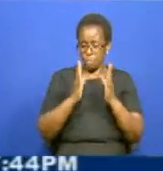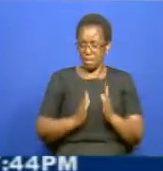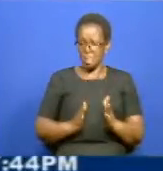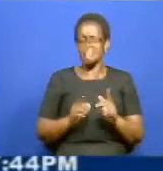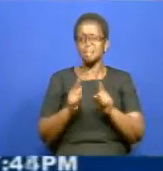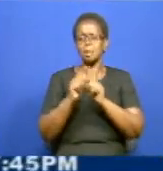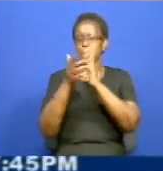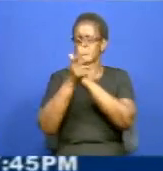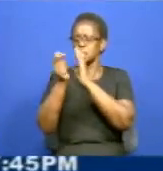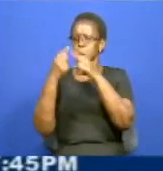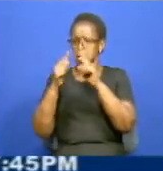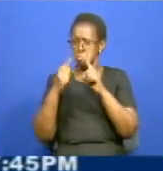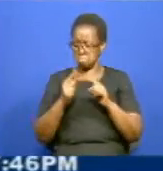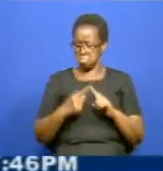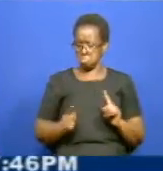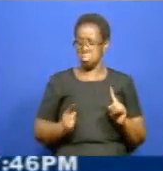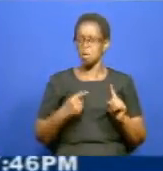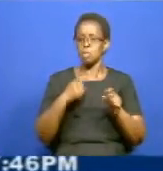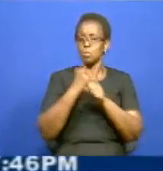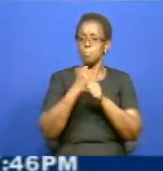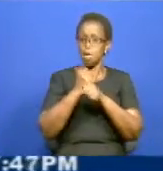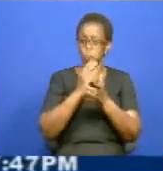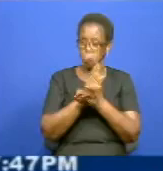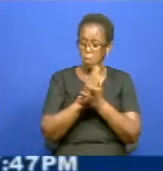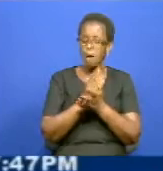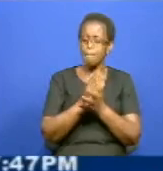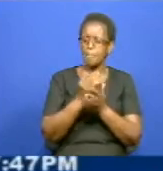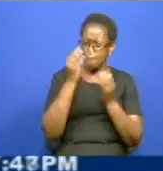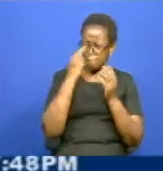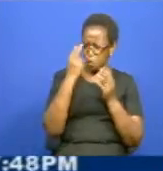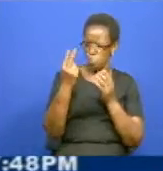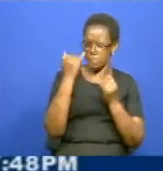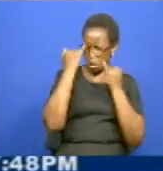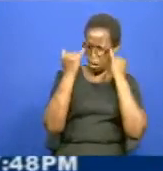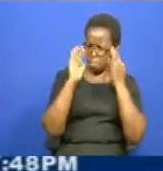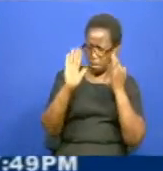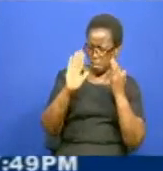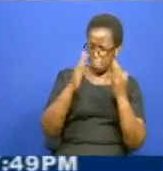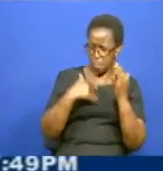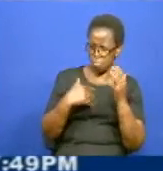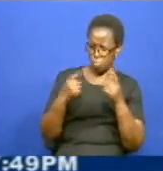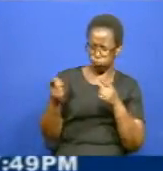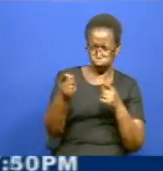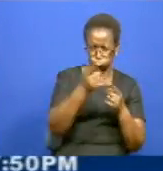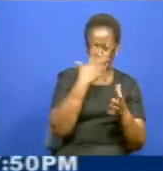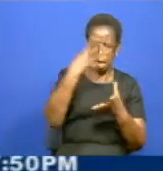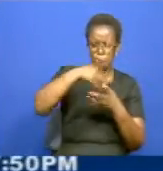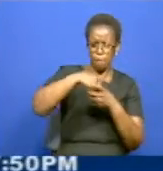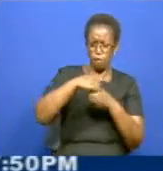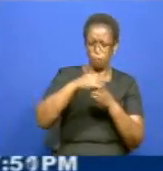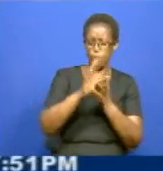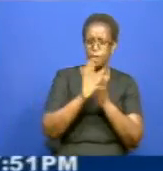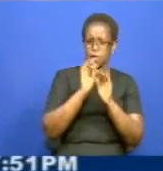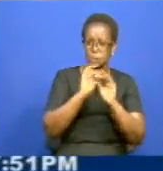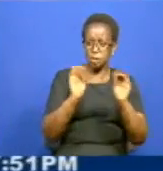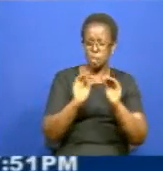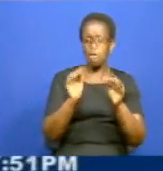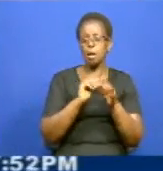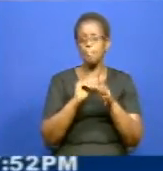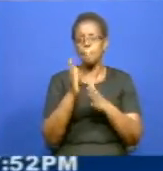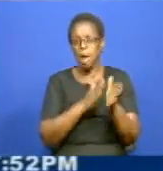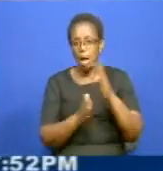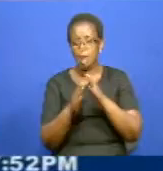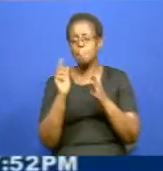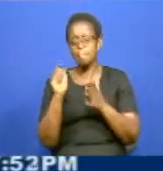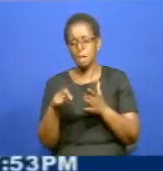that the views of the people concerned with the processes of teaching and learning are taken into account during the